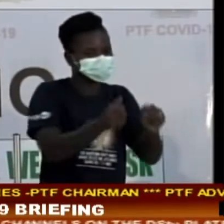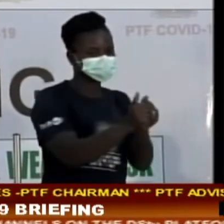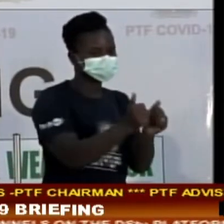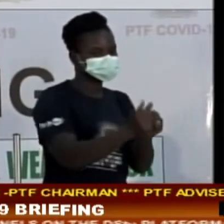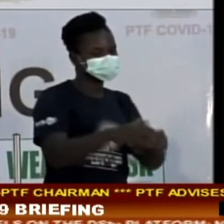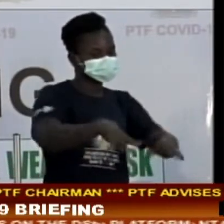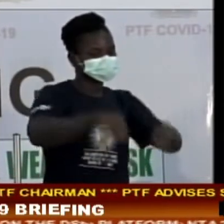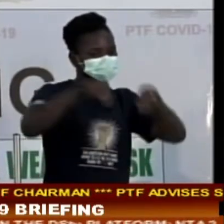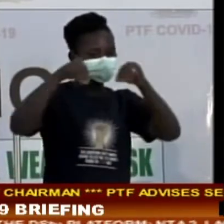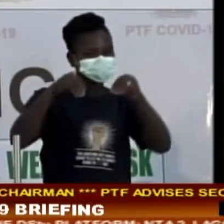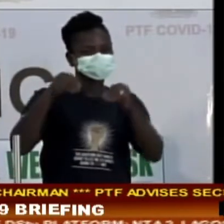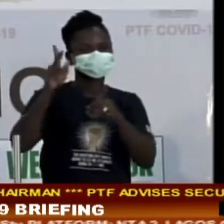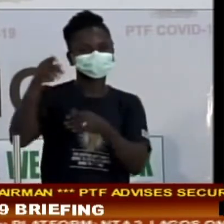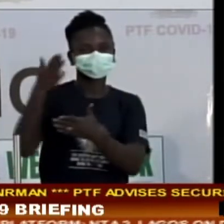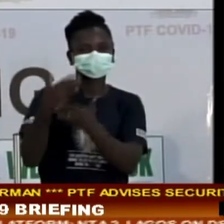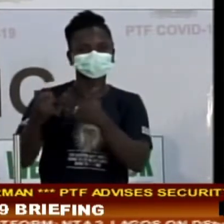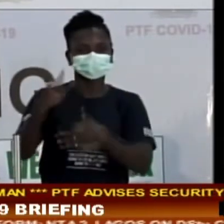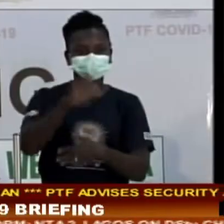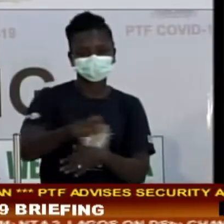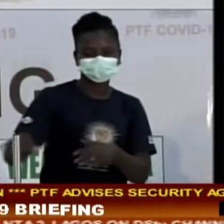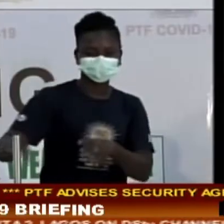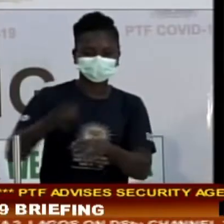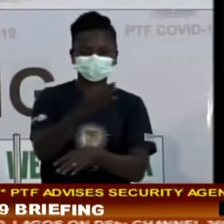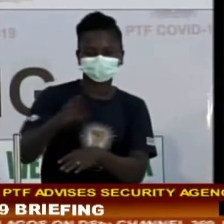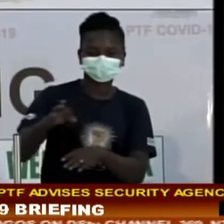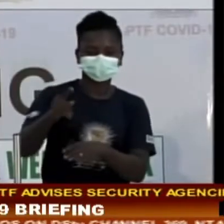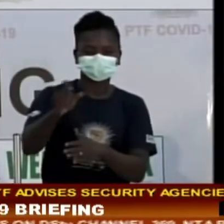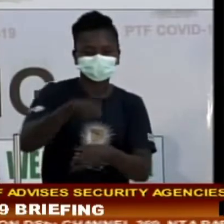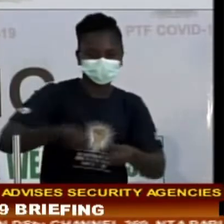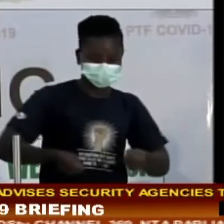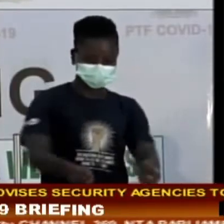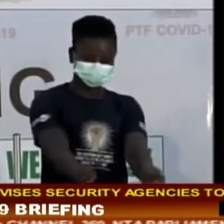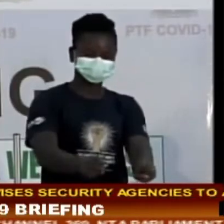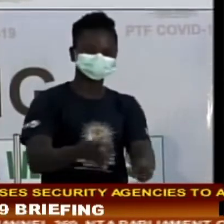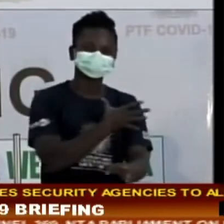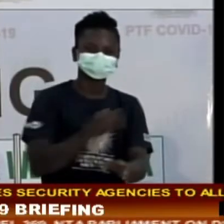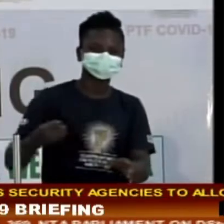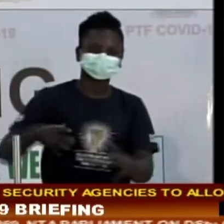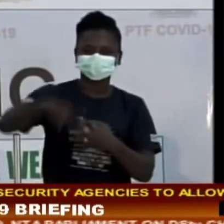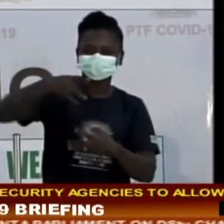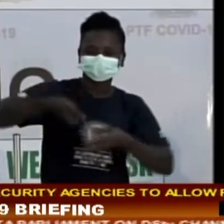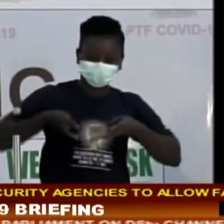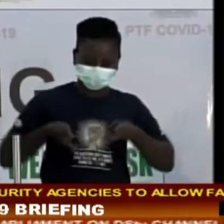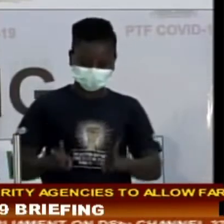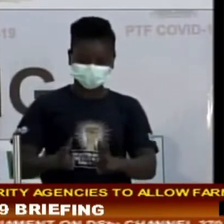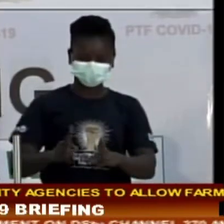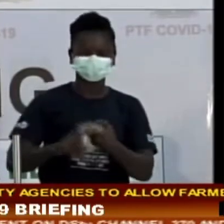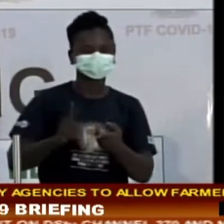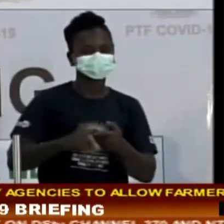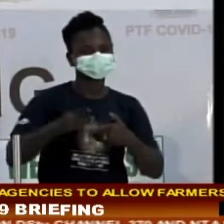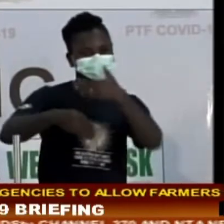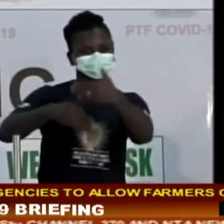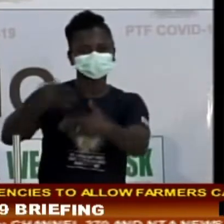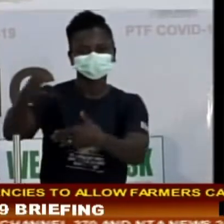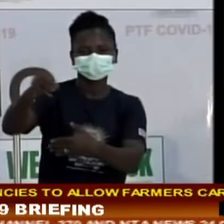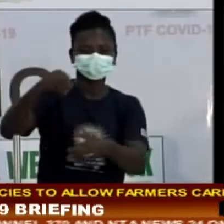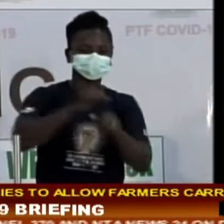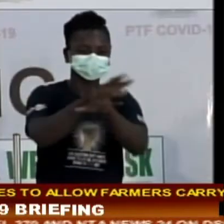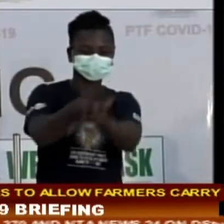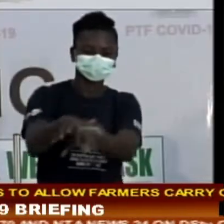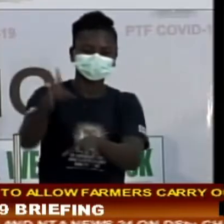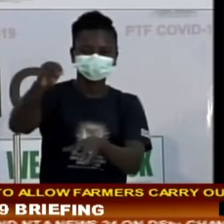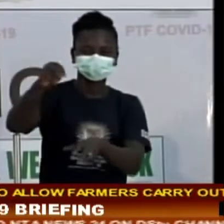taking off some of our children off the streets and then finding a way to progress them into and mainstream them